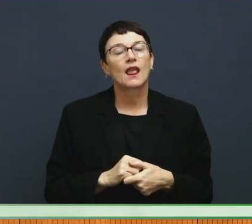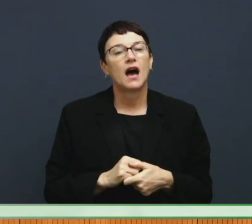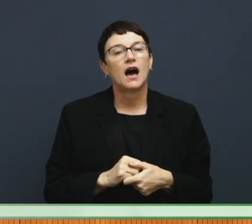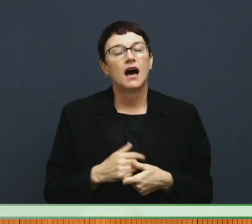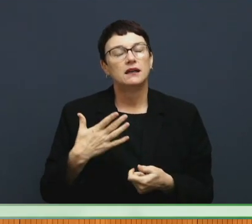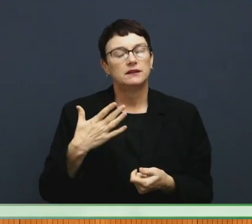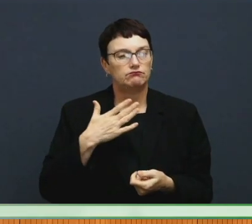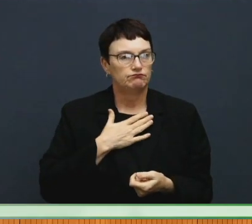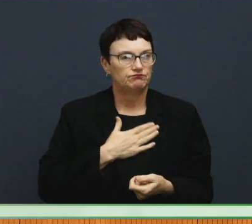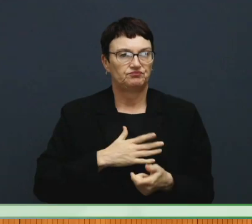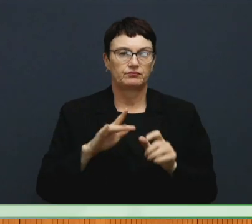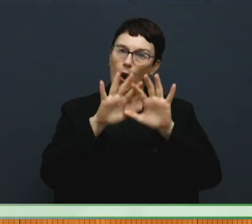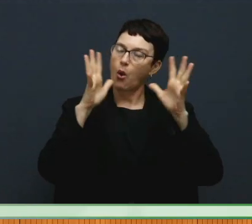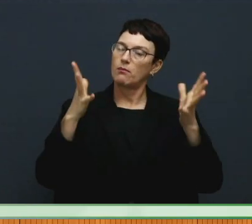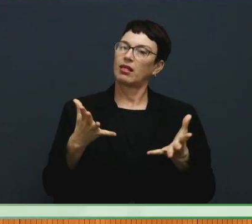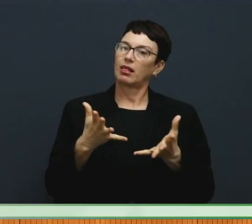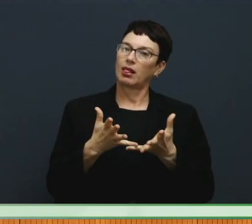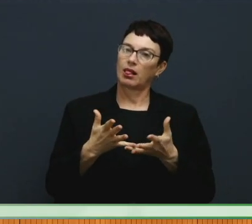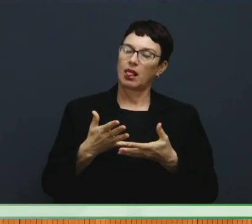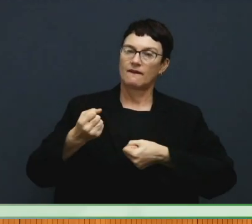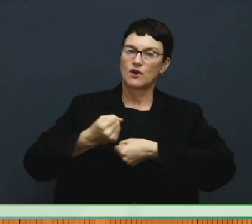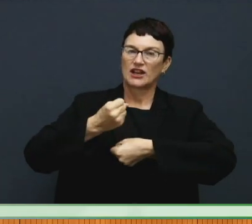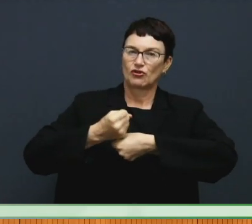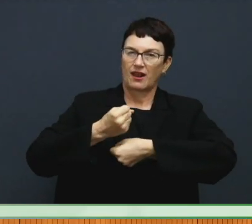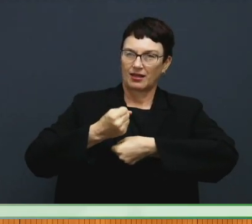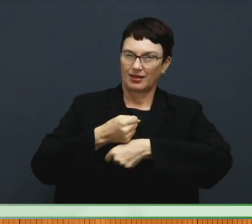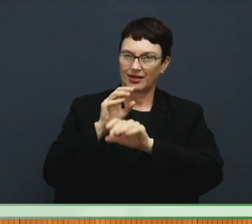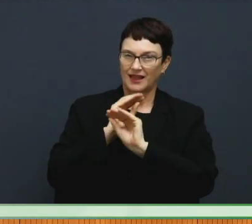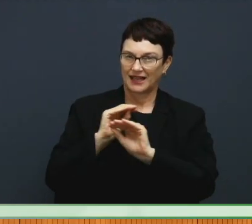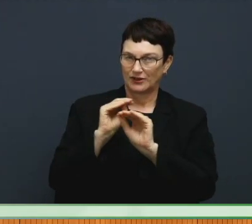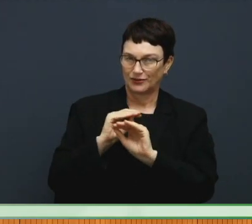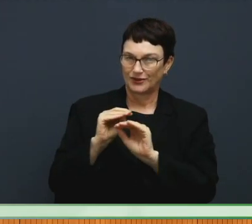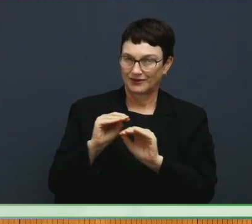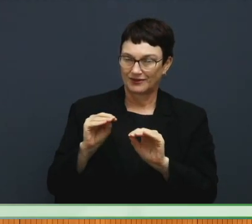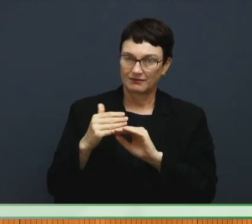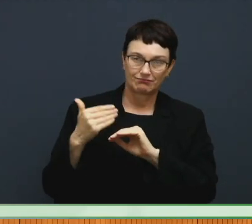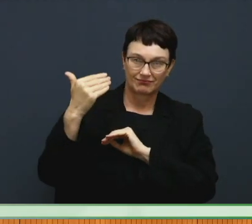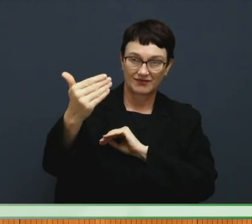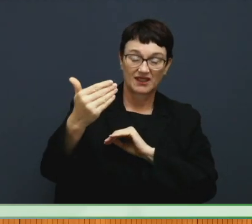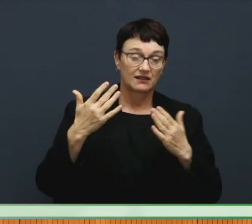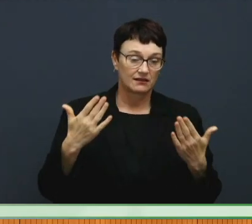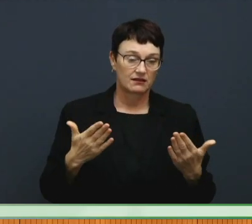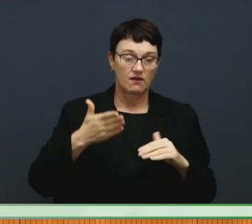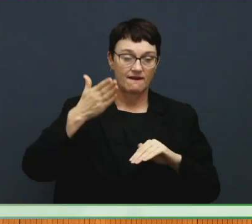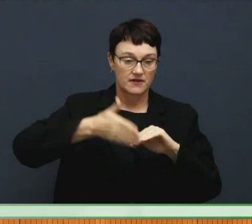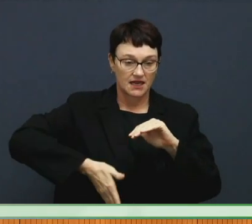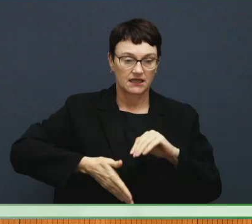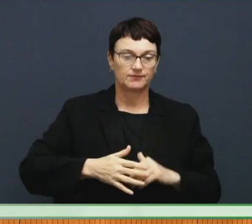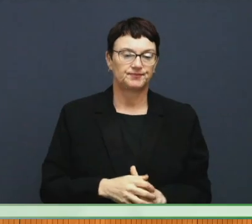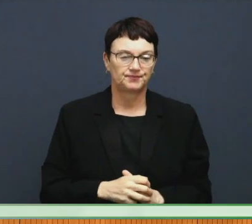vocational education for people with disabilities. The final is the conclusion. Dear